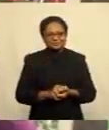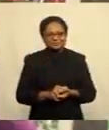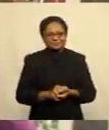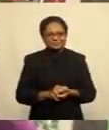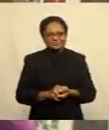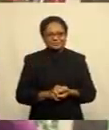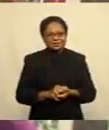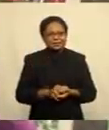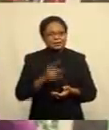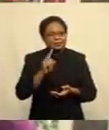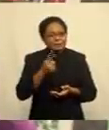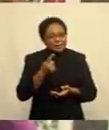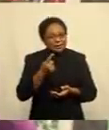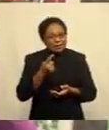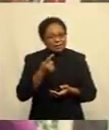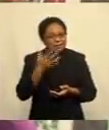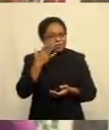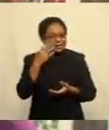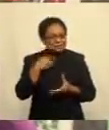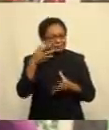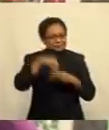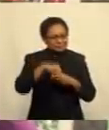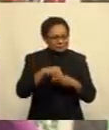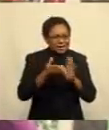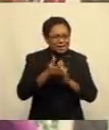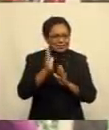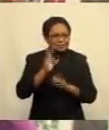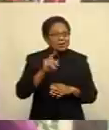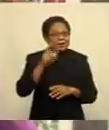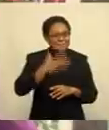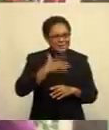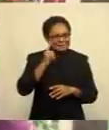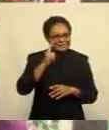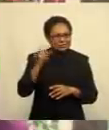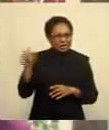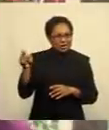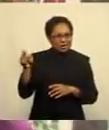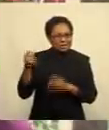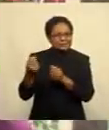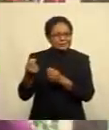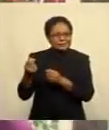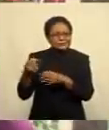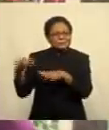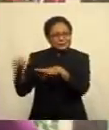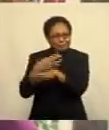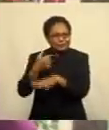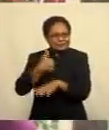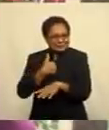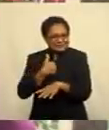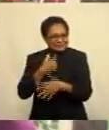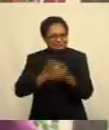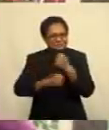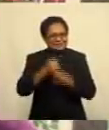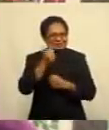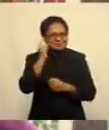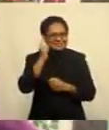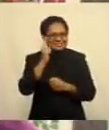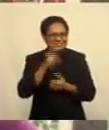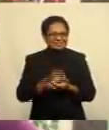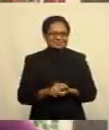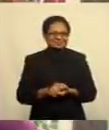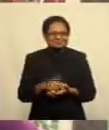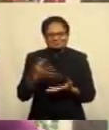went to secondary school, one of my teachers there motivated me to become a teacher because